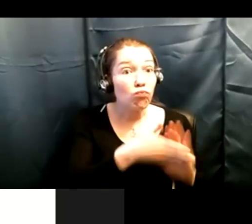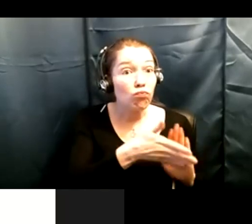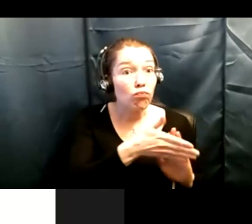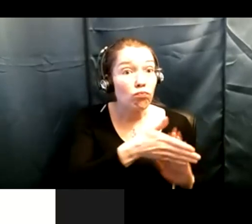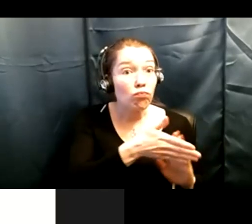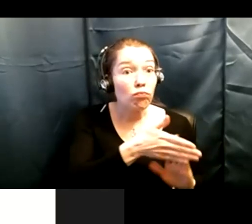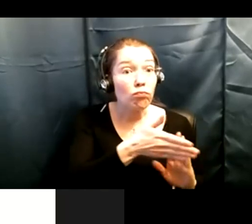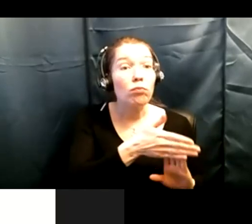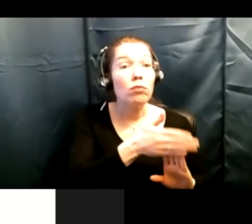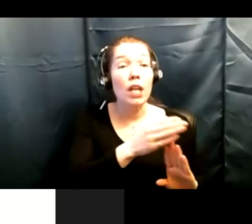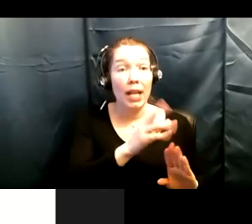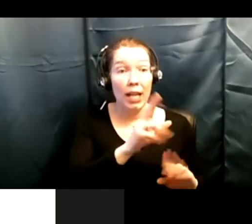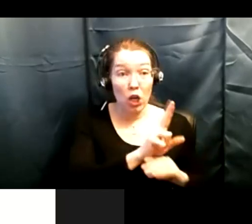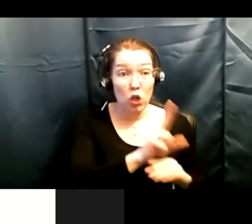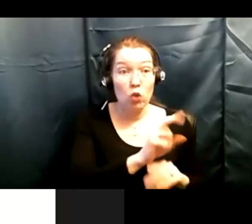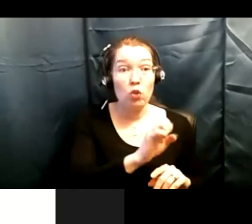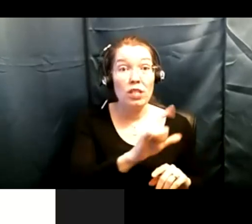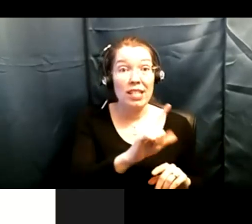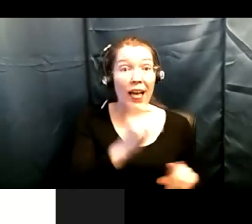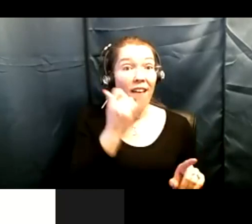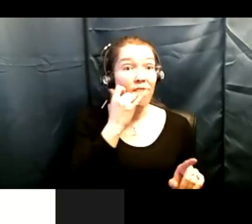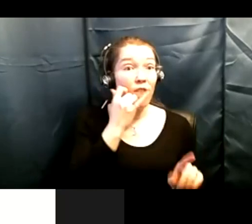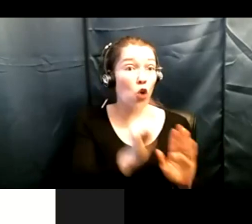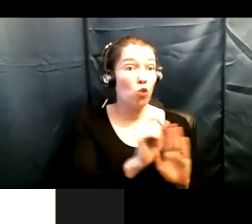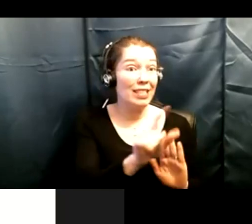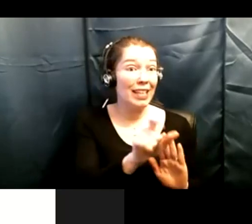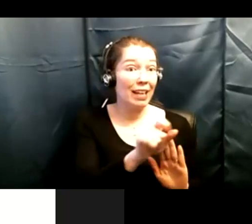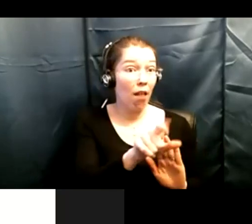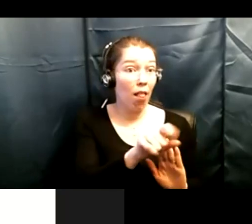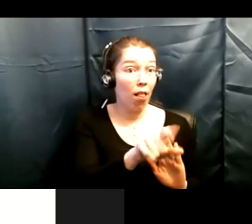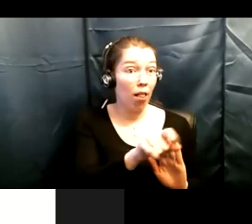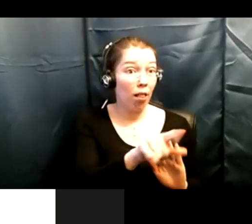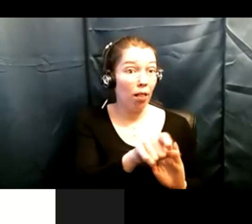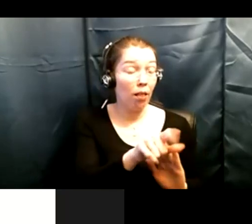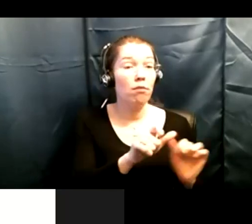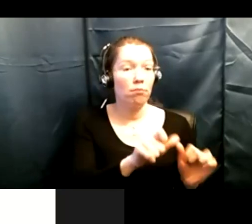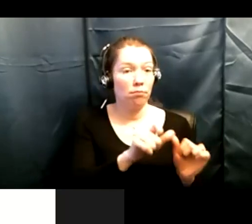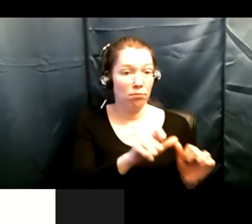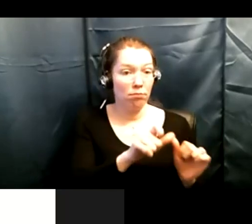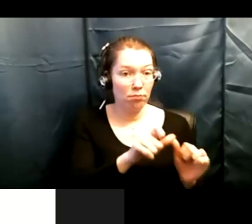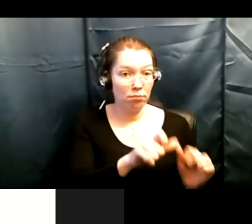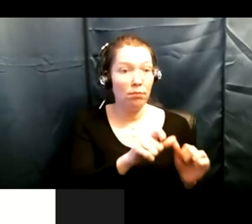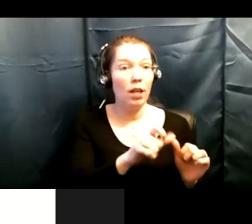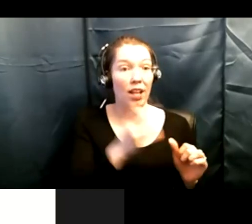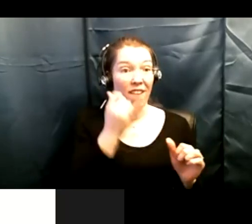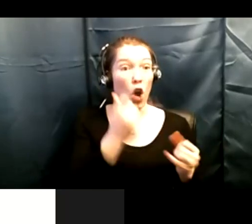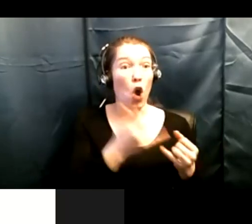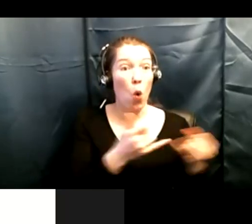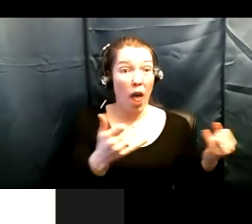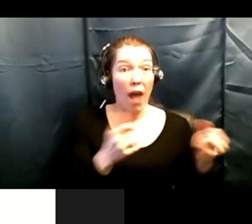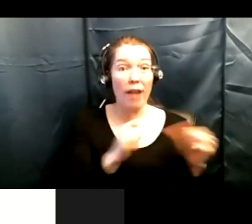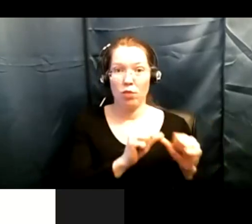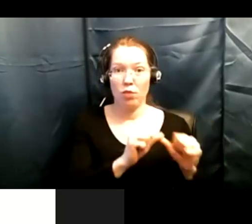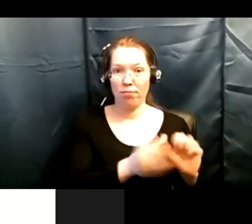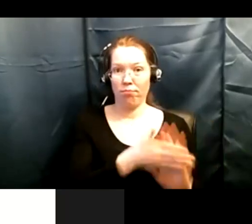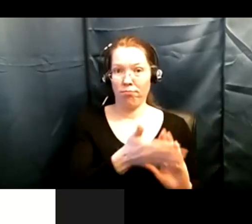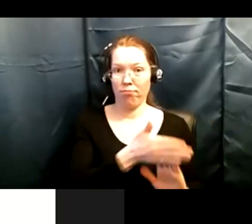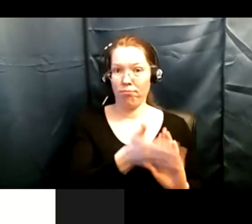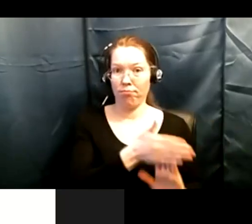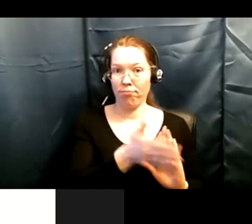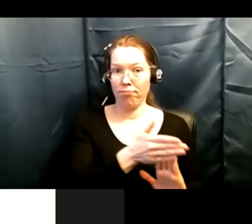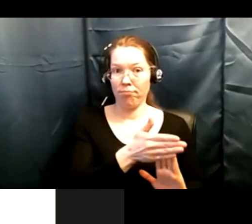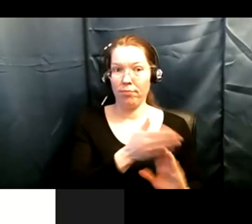a cell phone signal and or an actual phone line would continue to operate in the home when